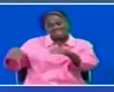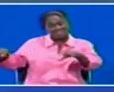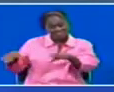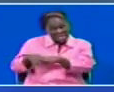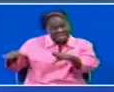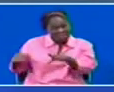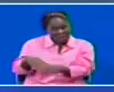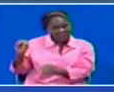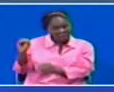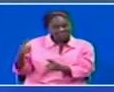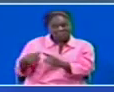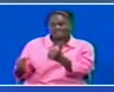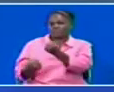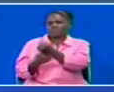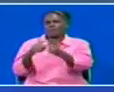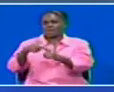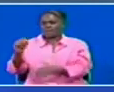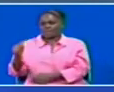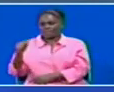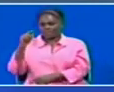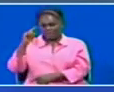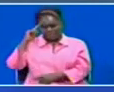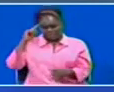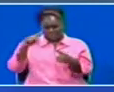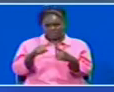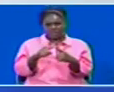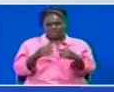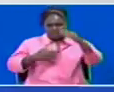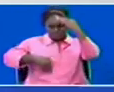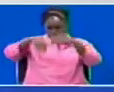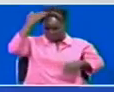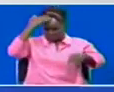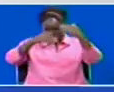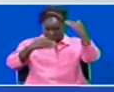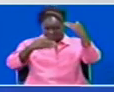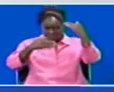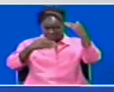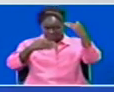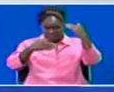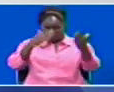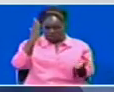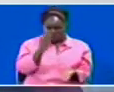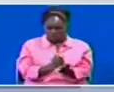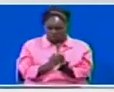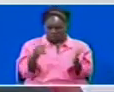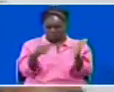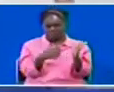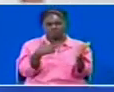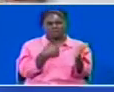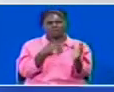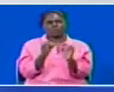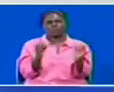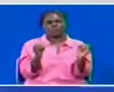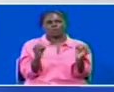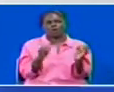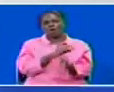right. If we agree. Fair enough. But then the other point is, Professor has not invalidated my point that all these claims